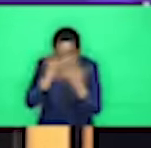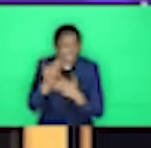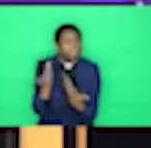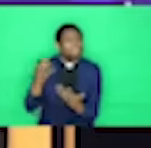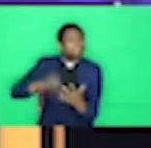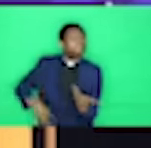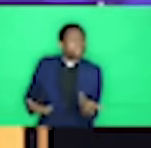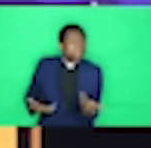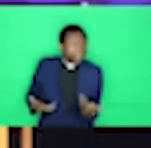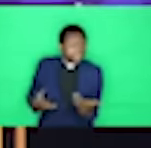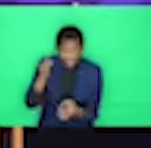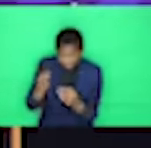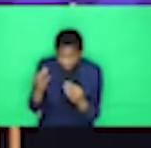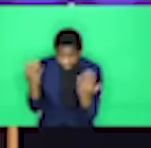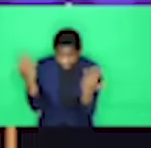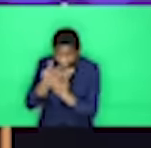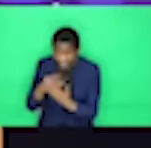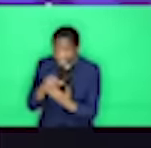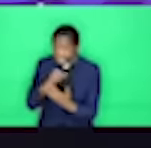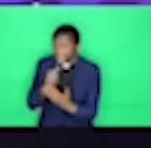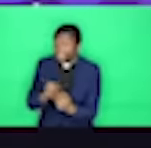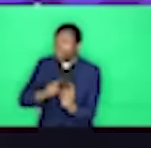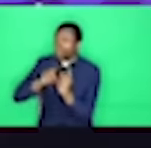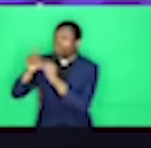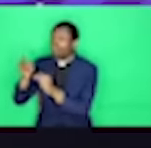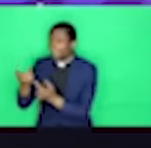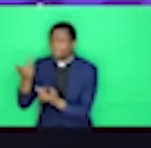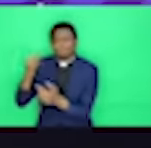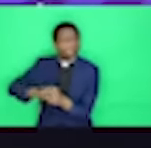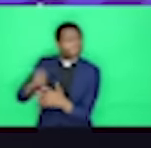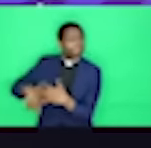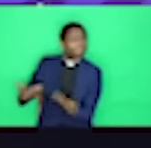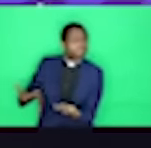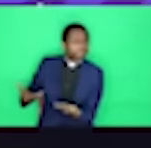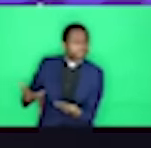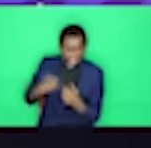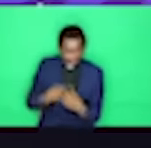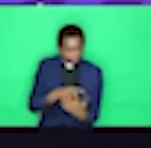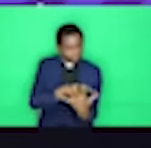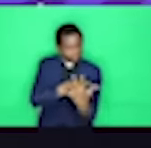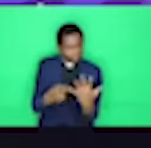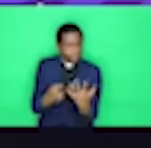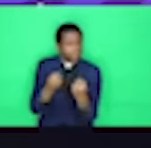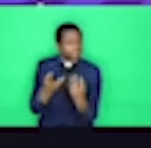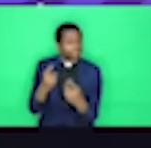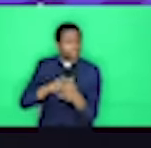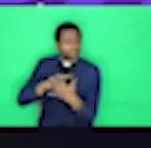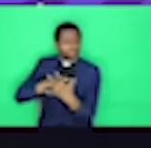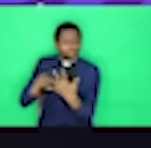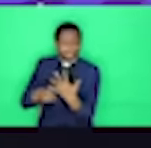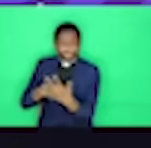esumwa debedia namfaso abaso. There are many reasons why we want to be part of the matters of